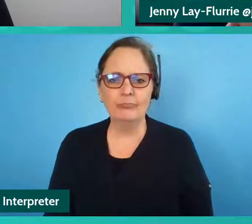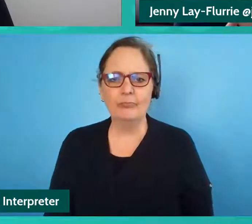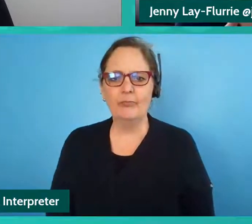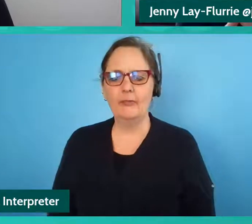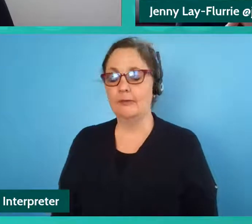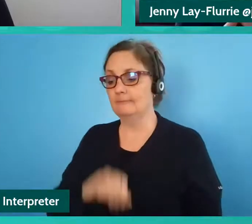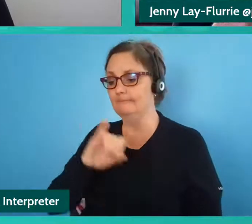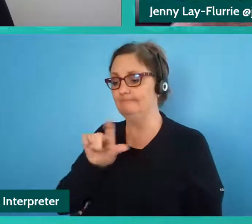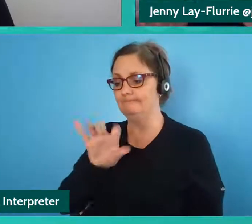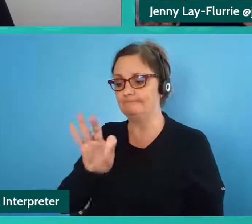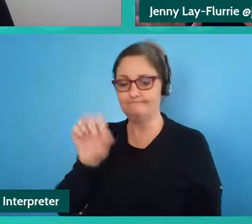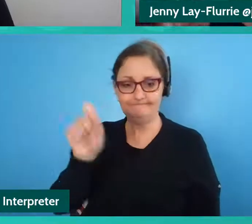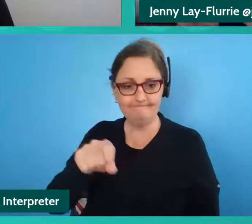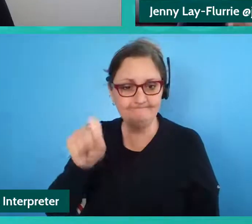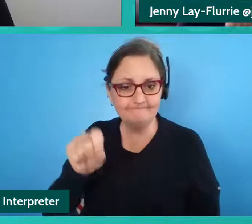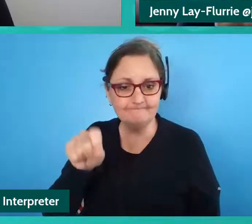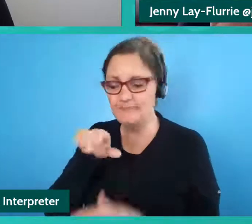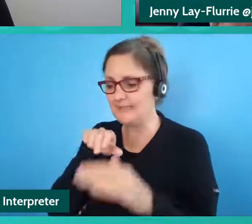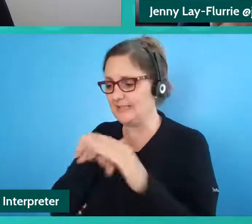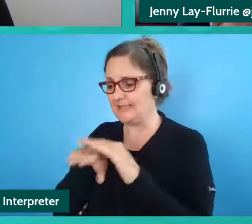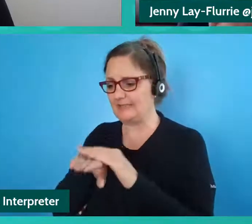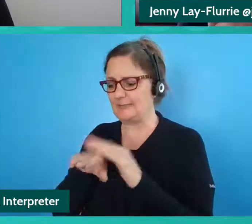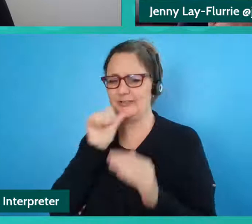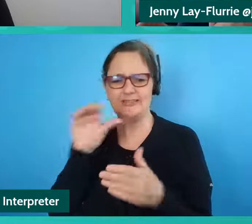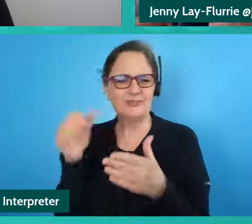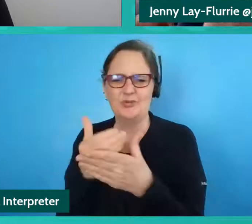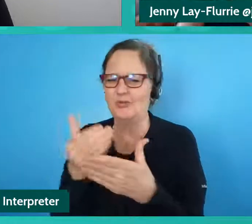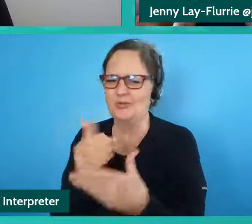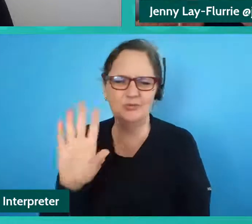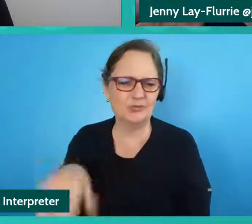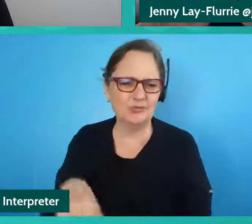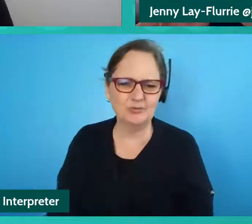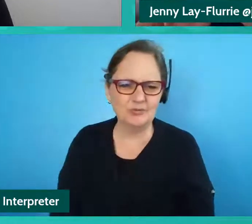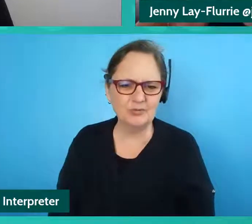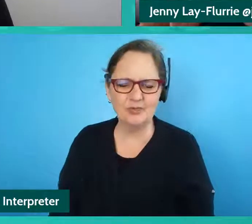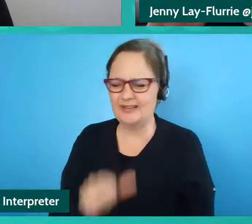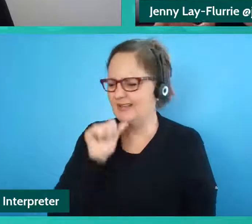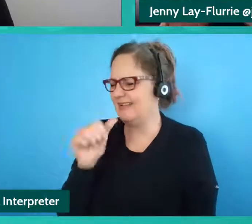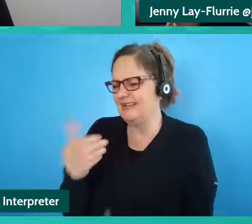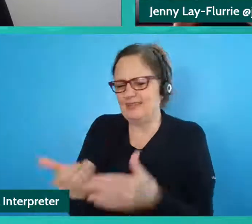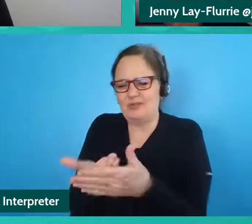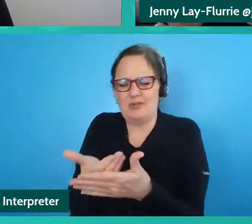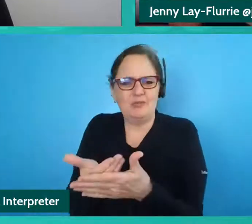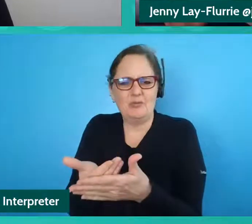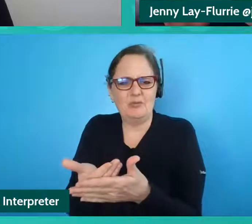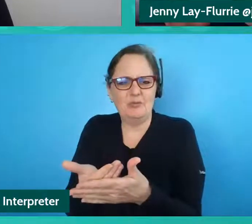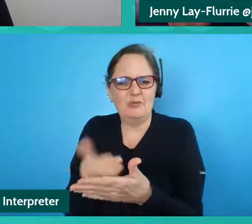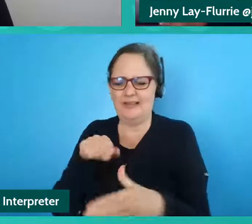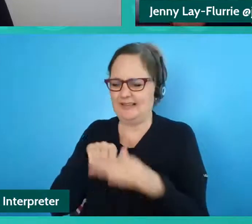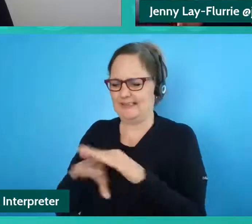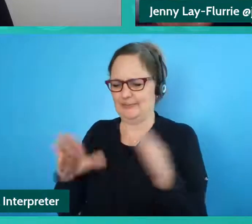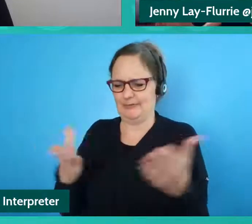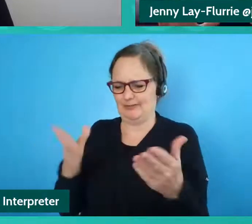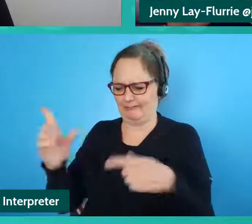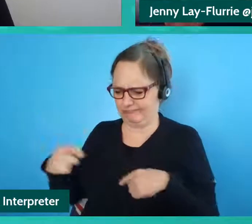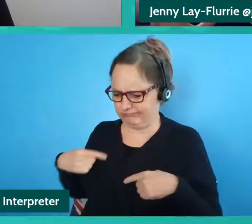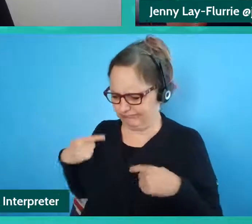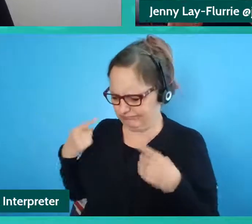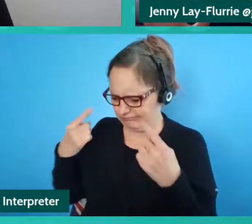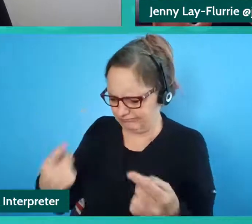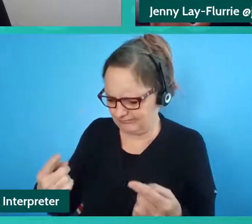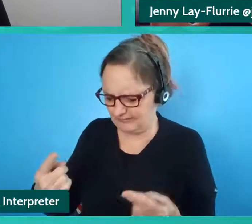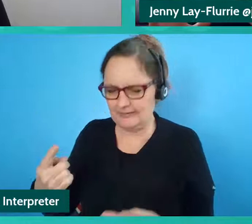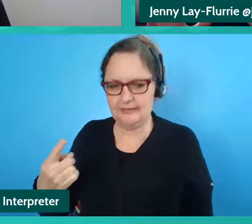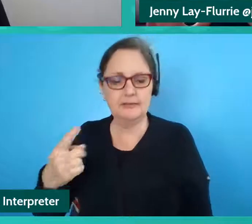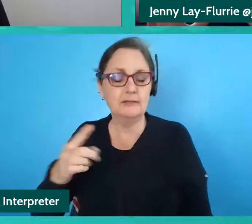Right. So accessibility is not a new thing. It's not new. It's been around a long time. You think about the history of